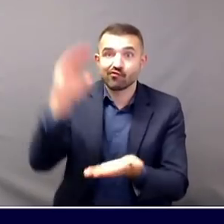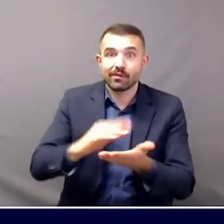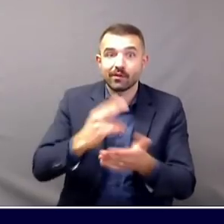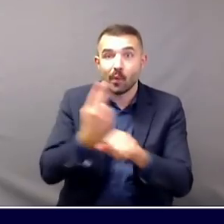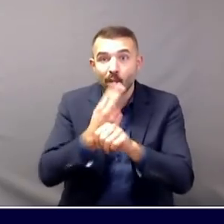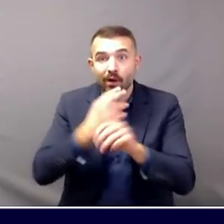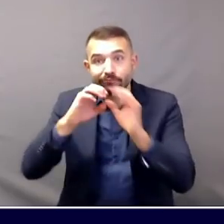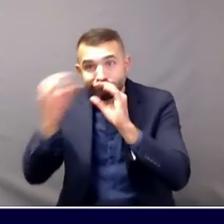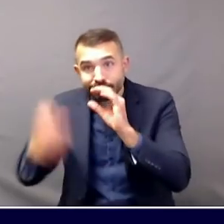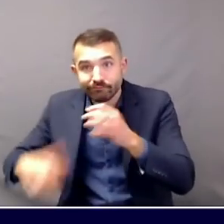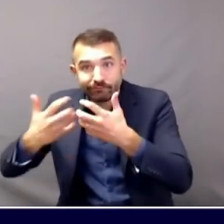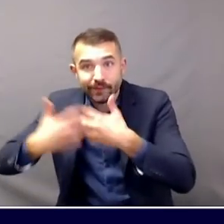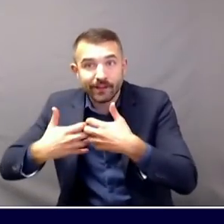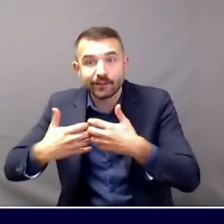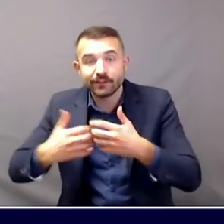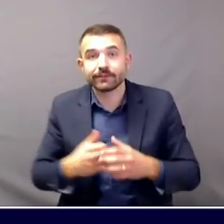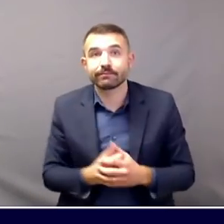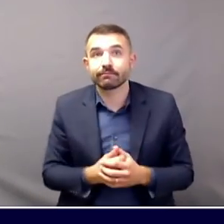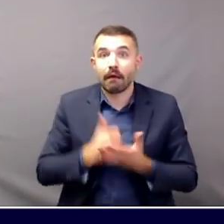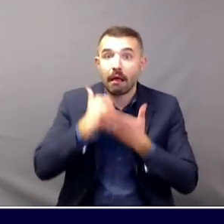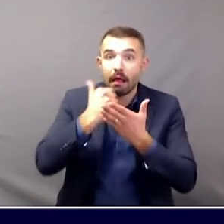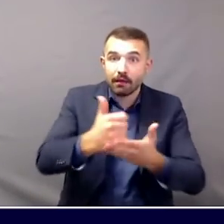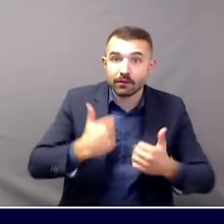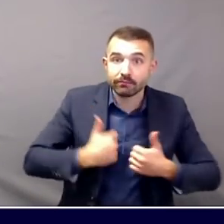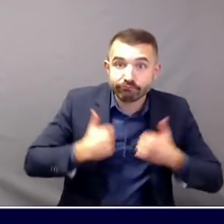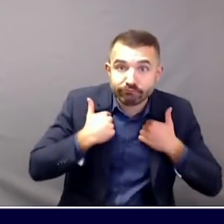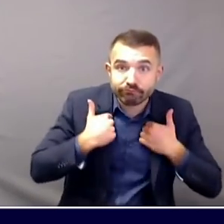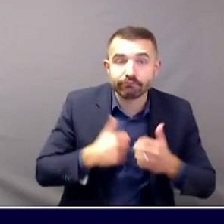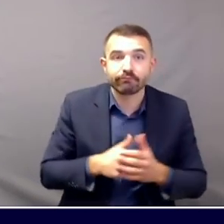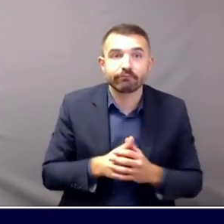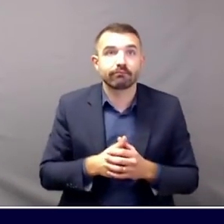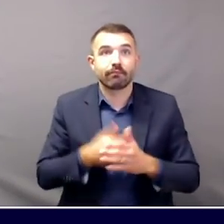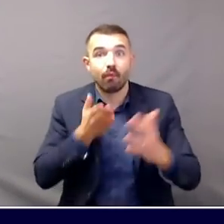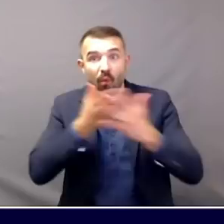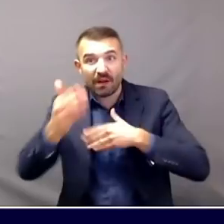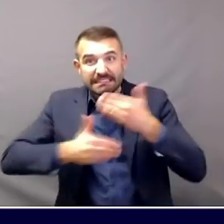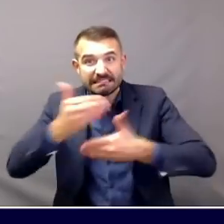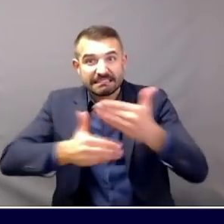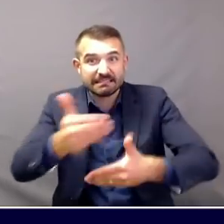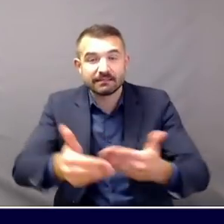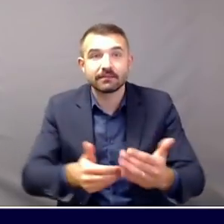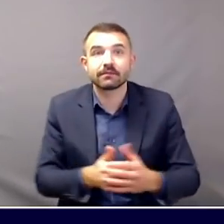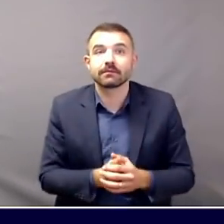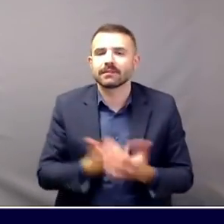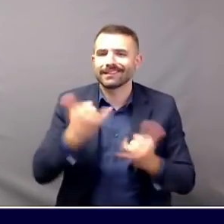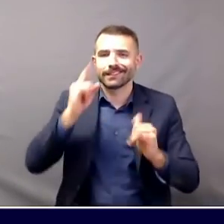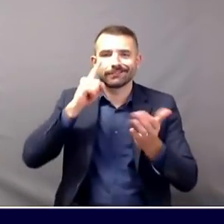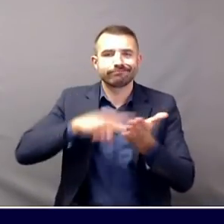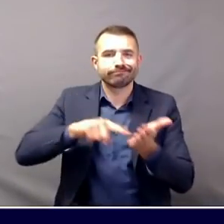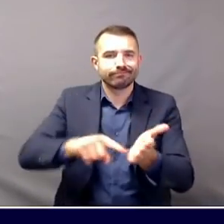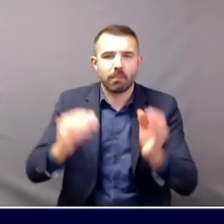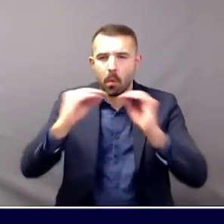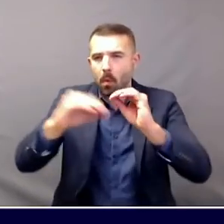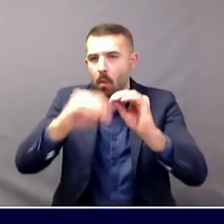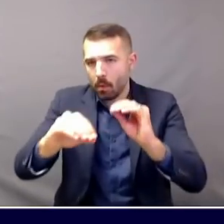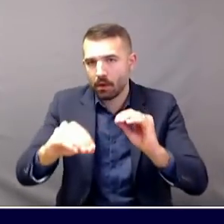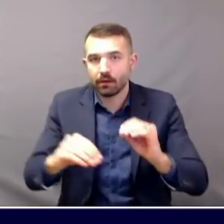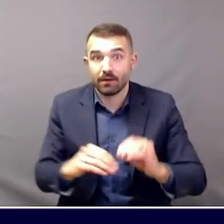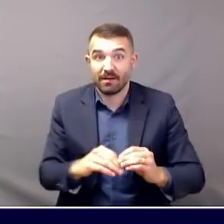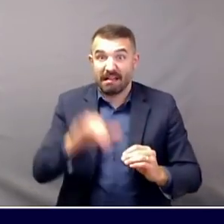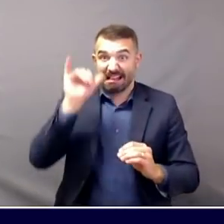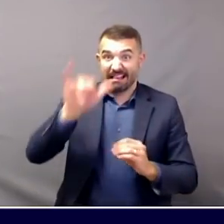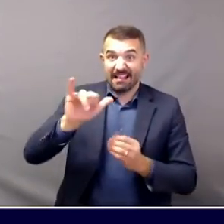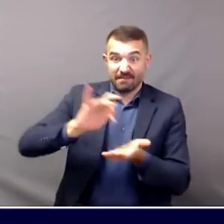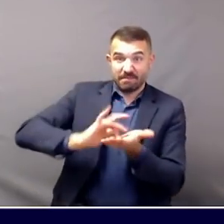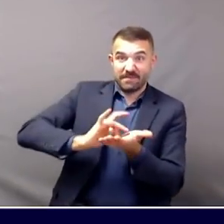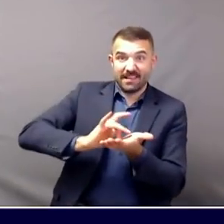still being generated. I think the bottom line for me is that this drug is not a panacea. It's not a silver bullet,